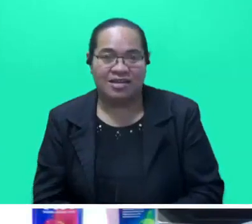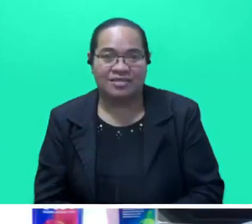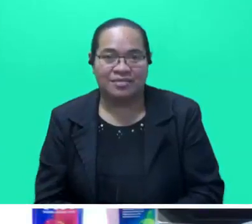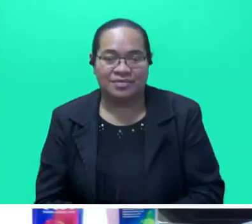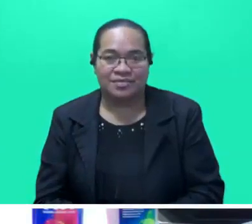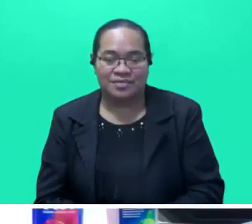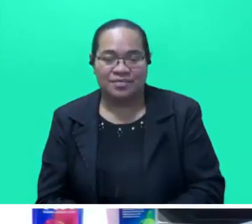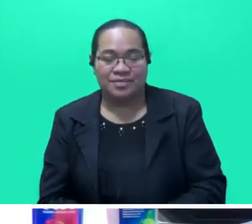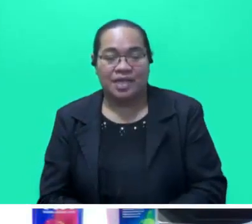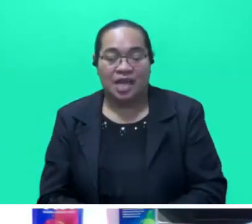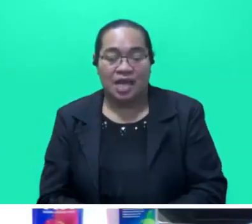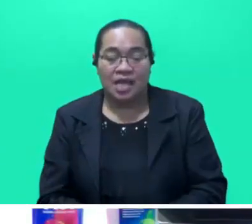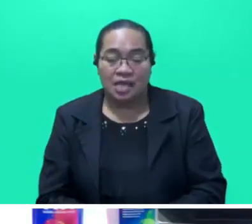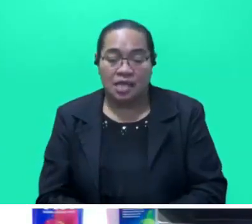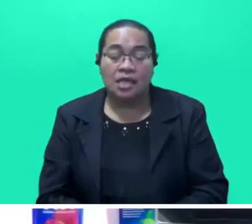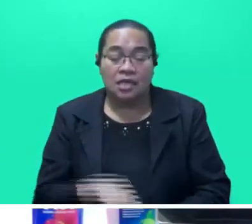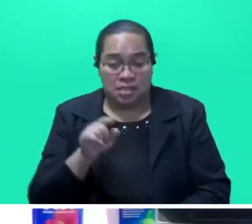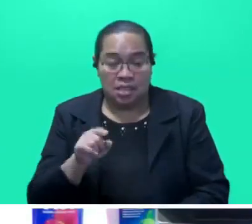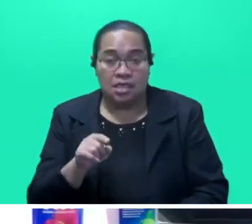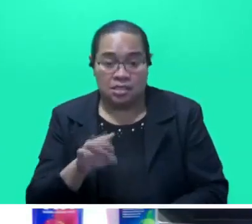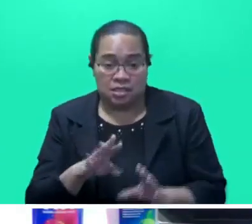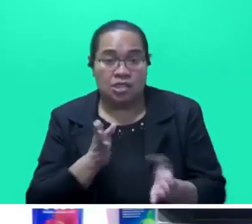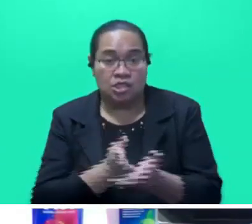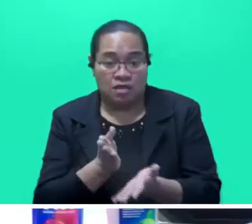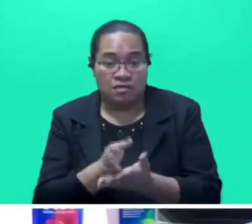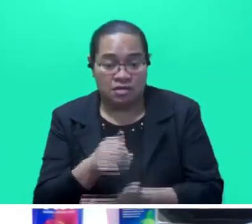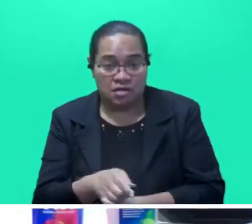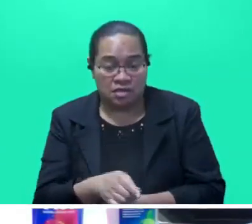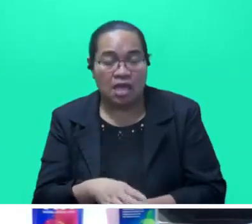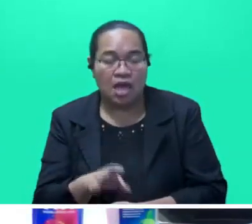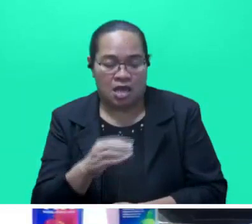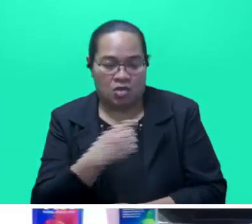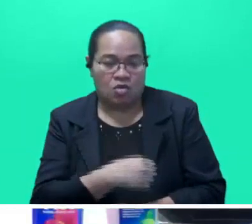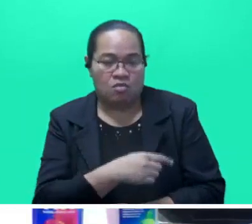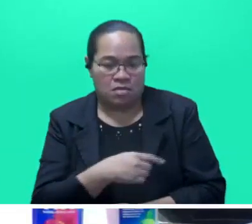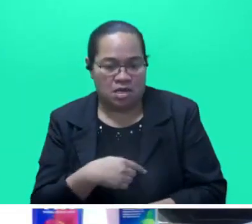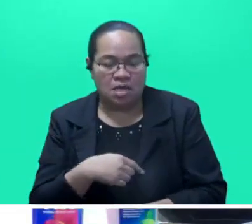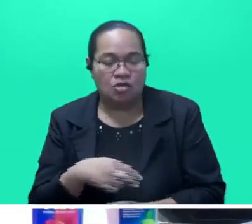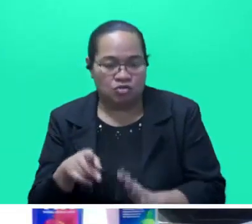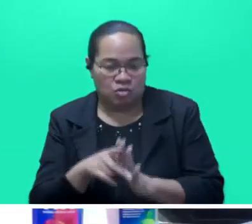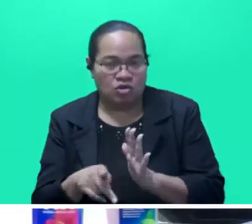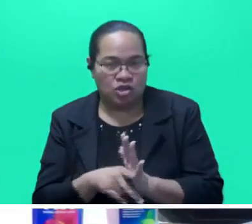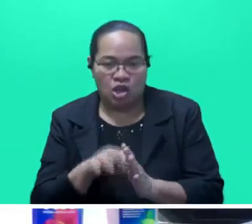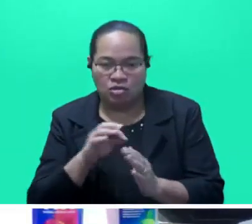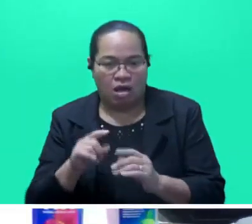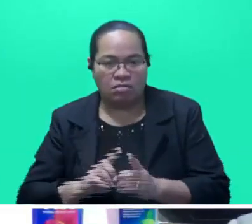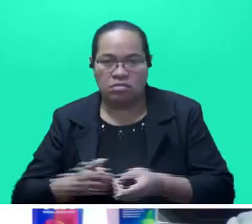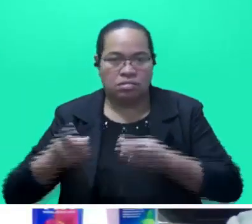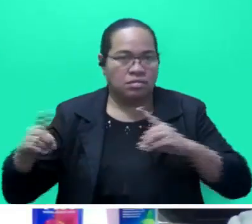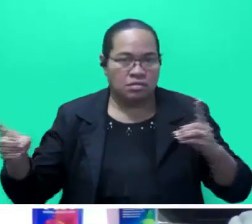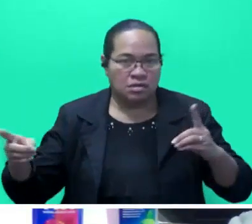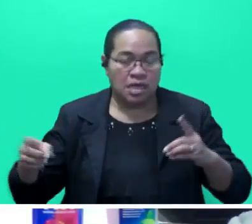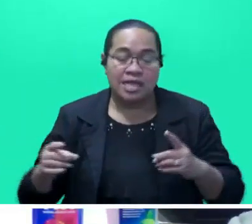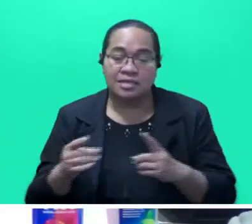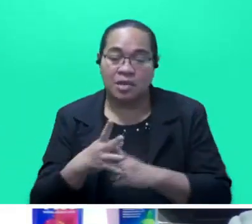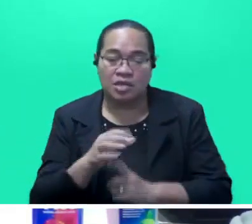The Fiji Corrections Service is committed to the implementation of gender-neutral and non-discriminatory policies, including those that relate to staffing.